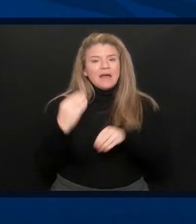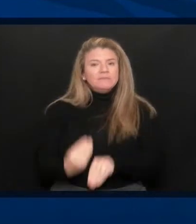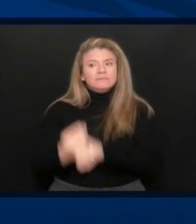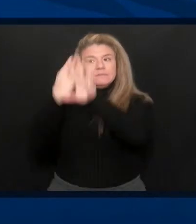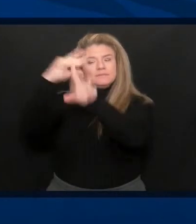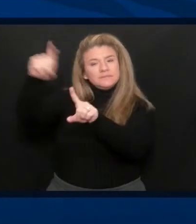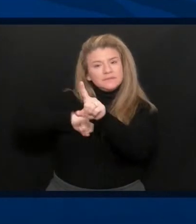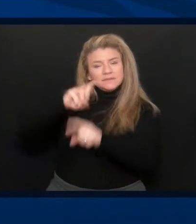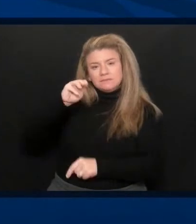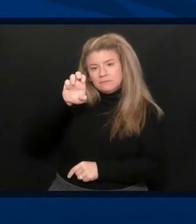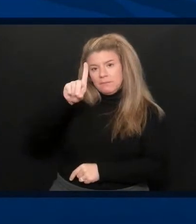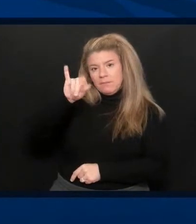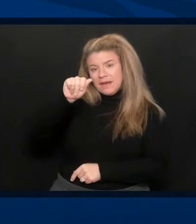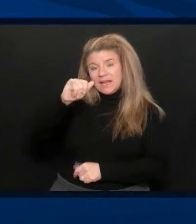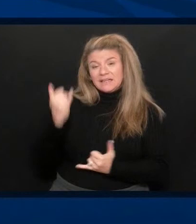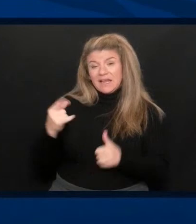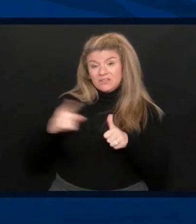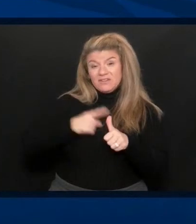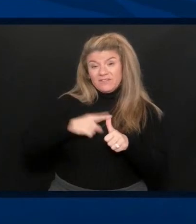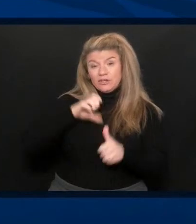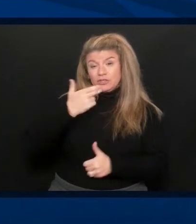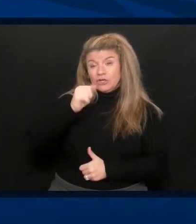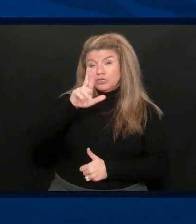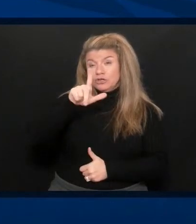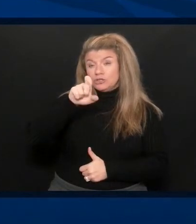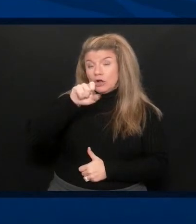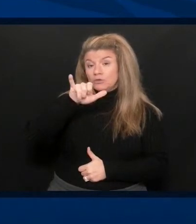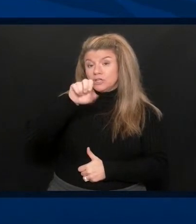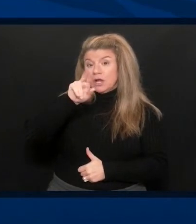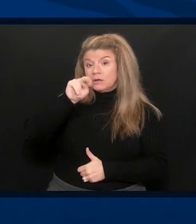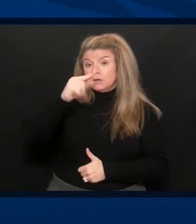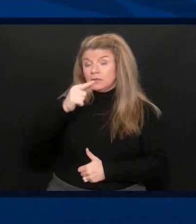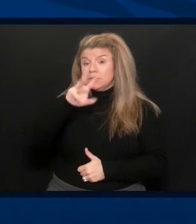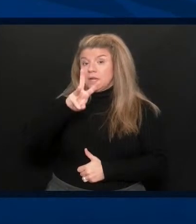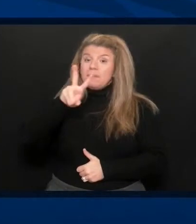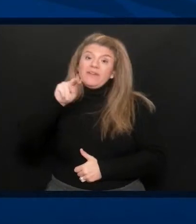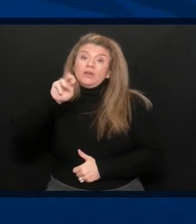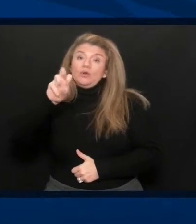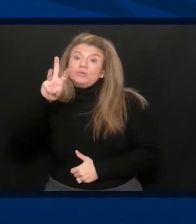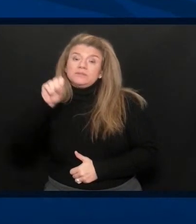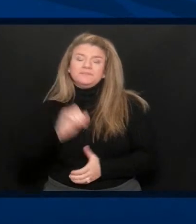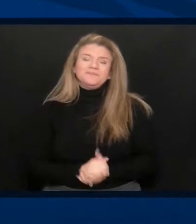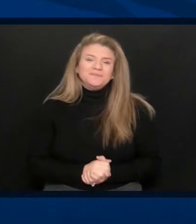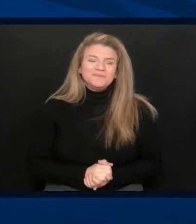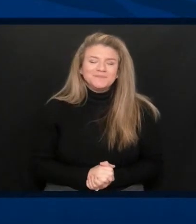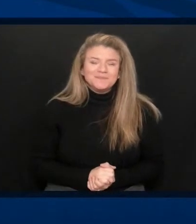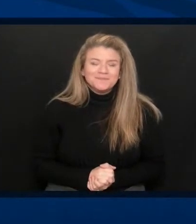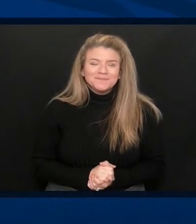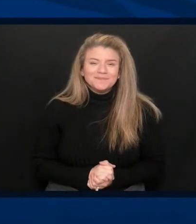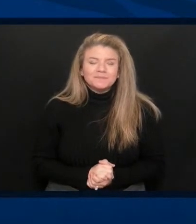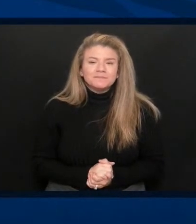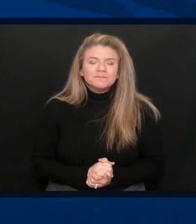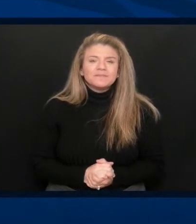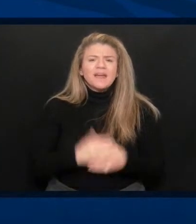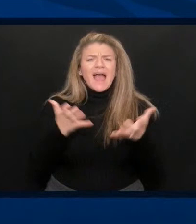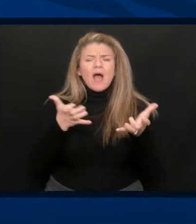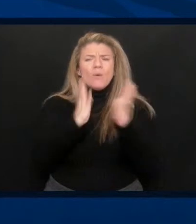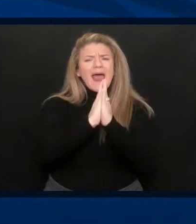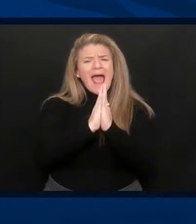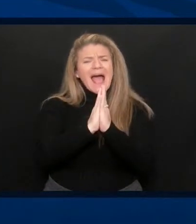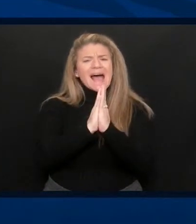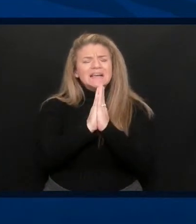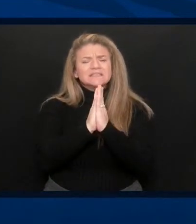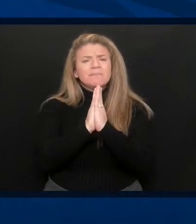from members of the media. The first today from Charles Young with WV News. Hi, this is Charles Young with WV News. I wanted to ask